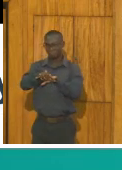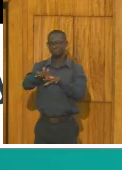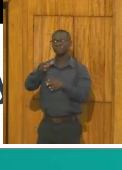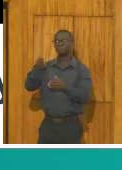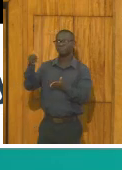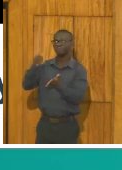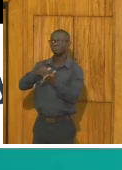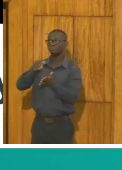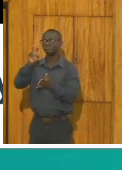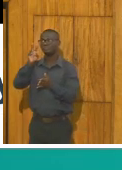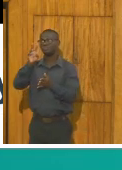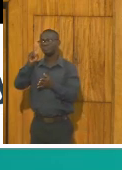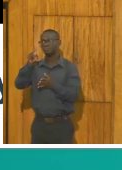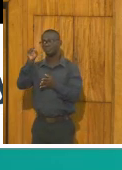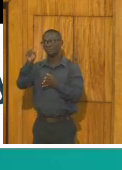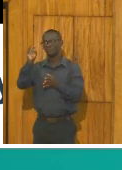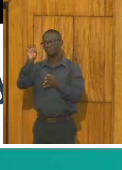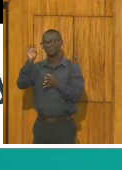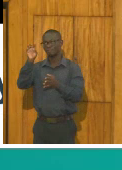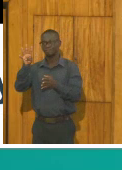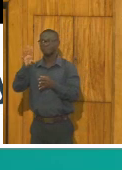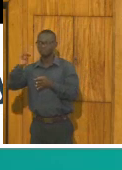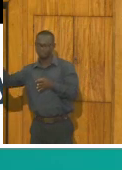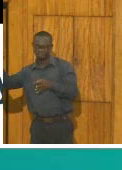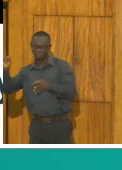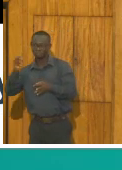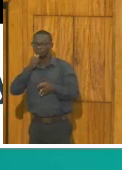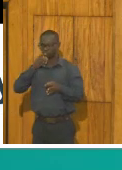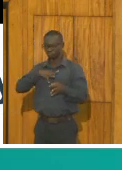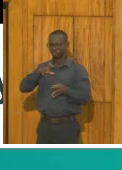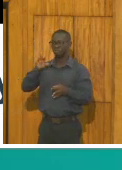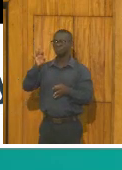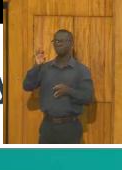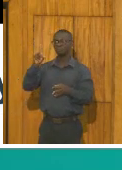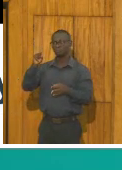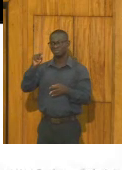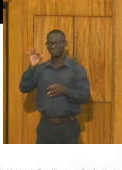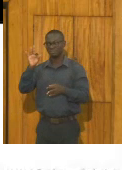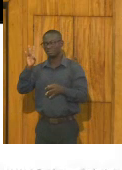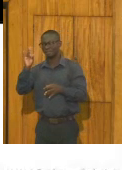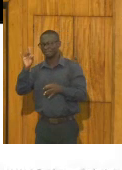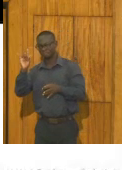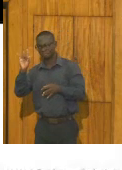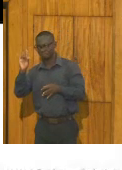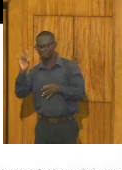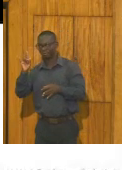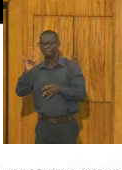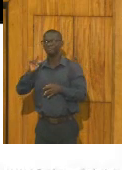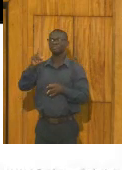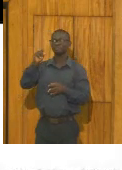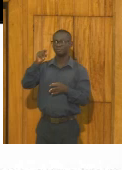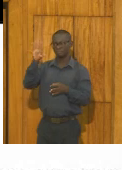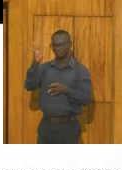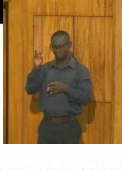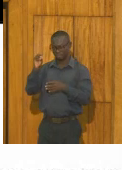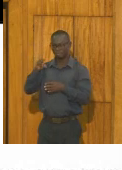1.4 million women attend ANC in 2018, and of which 80% were able to